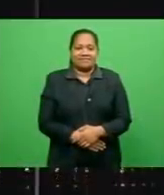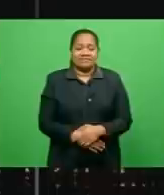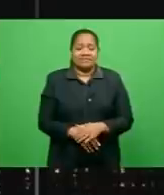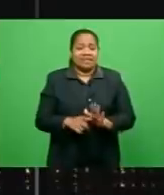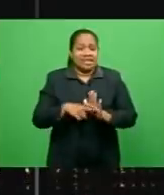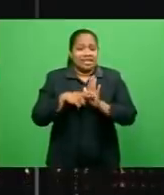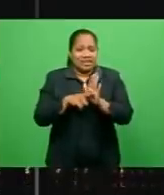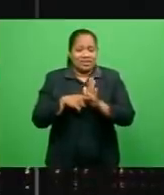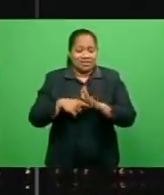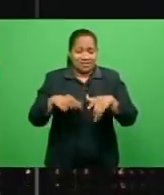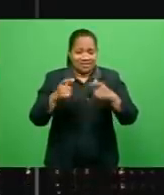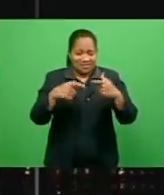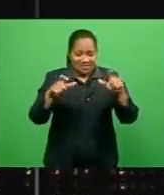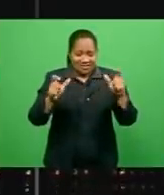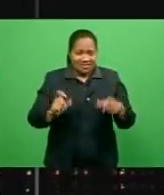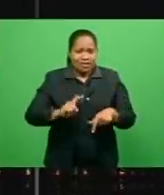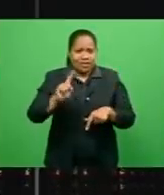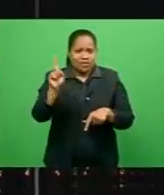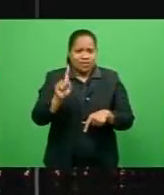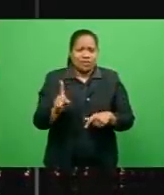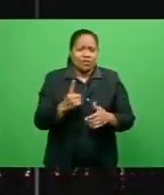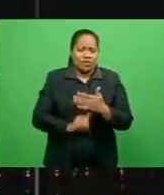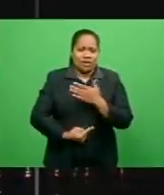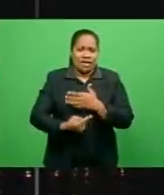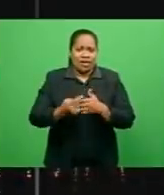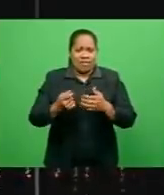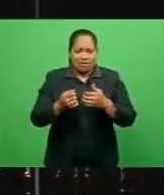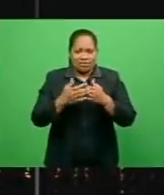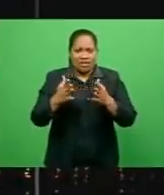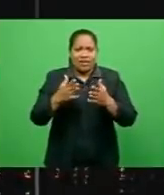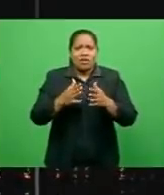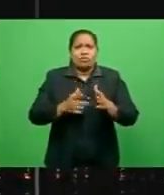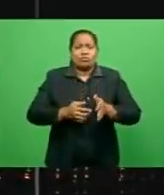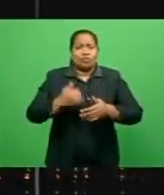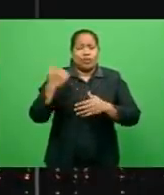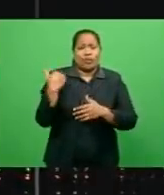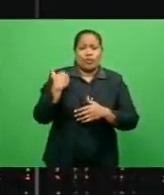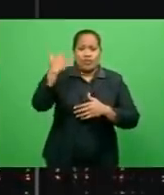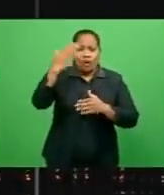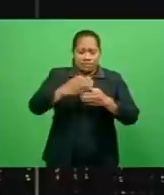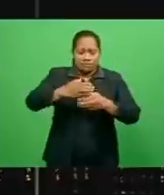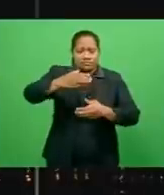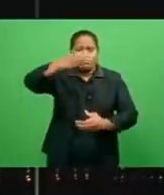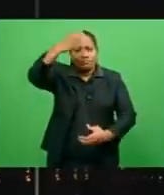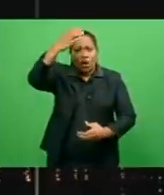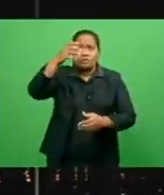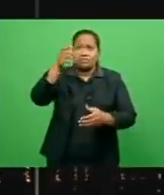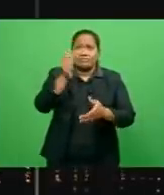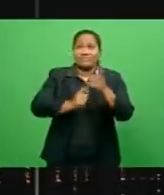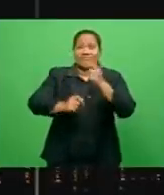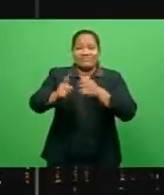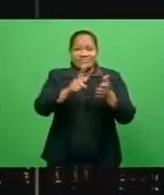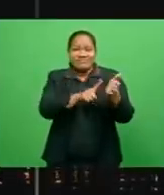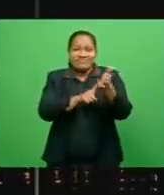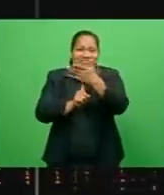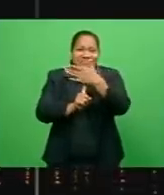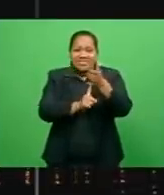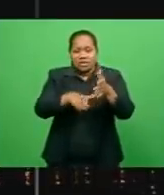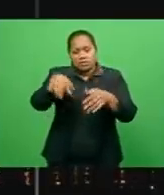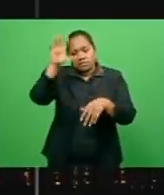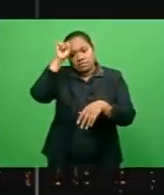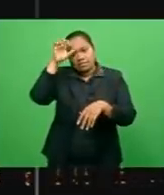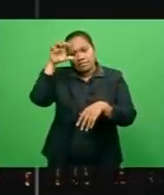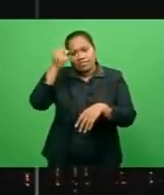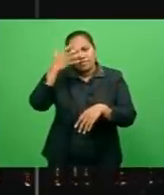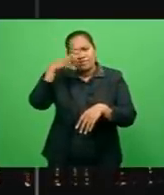Lautoka City today unveiled the tallest flagpole flying the Fiji flag to commemorate 50 years of independence. People from all walks of life